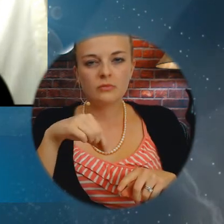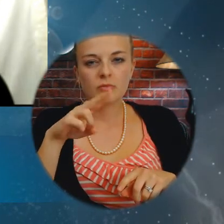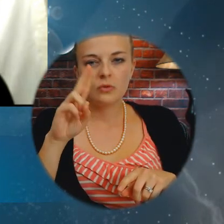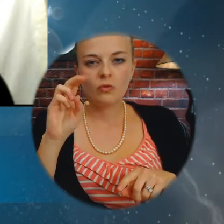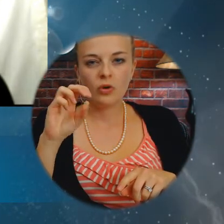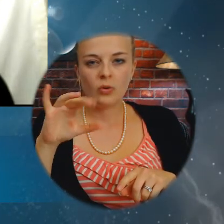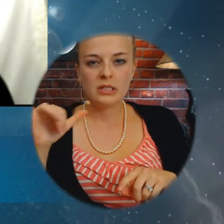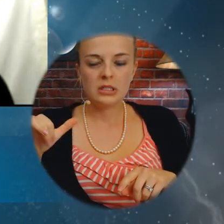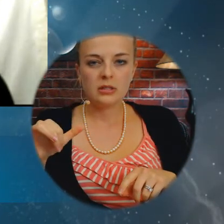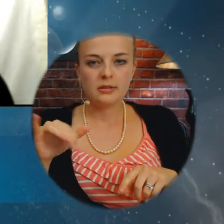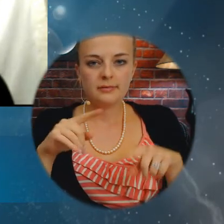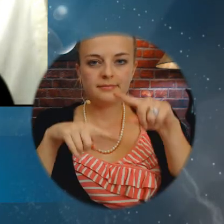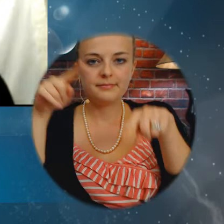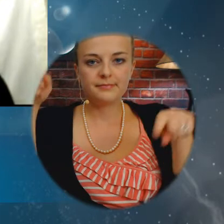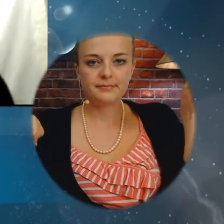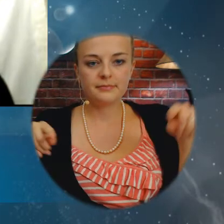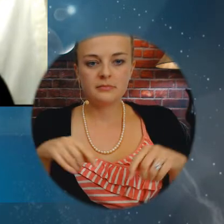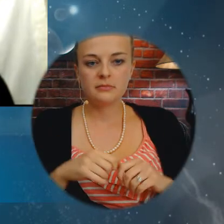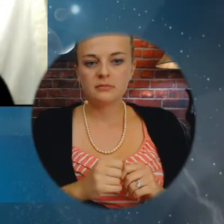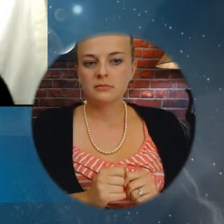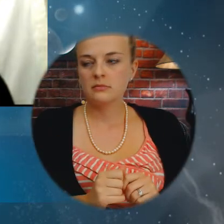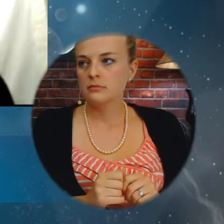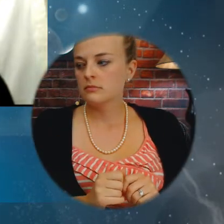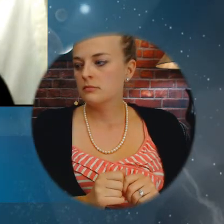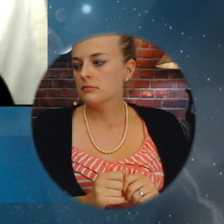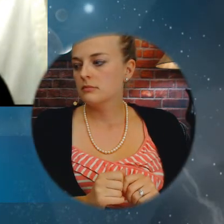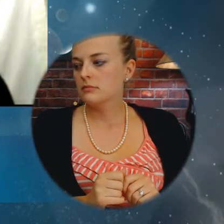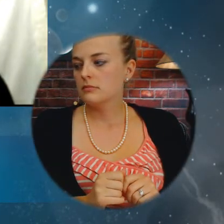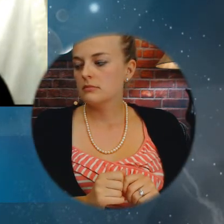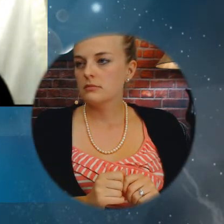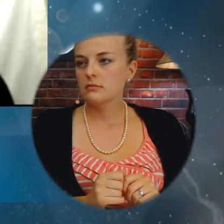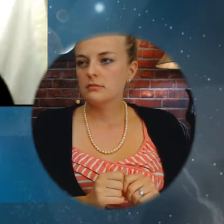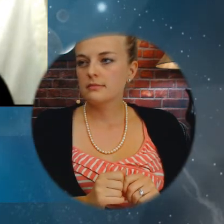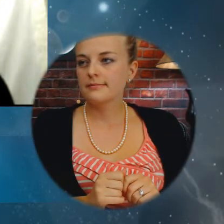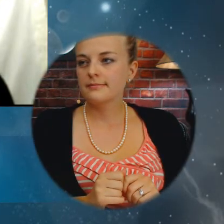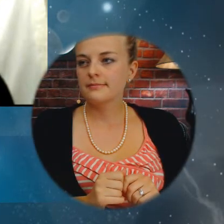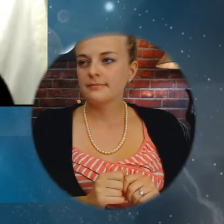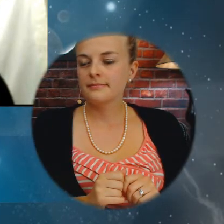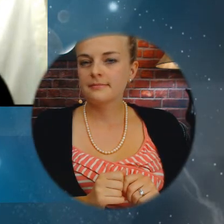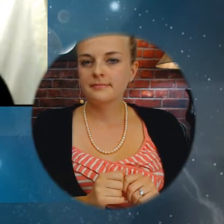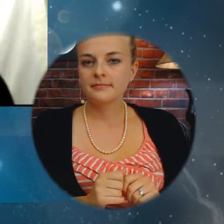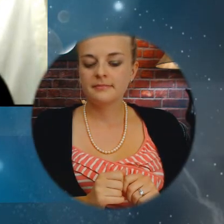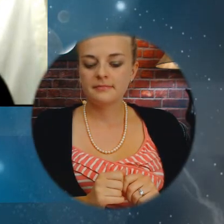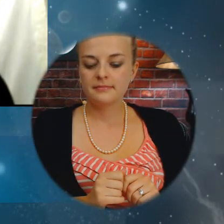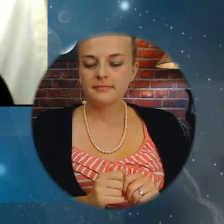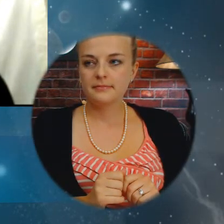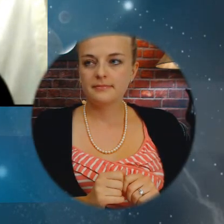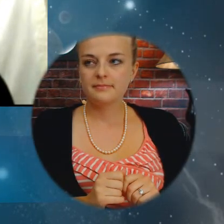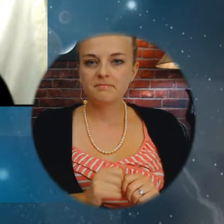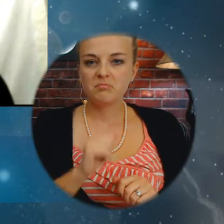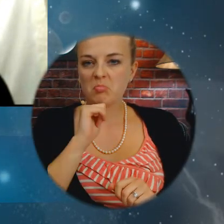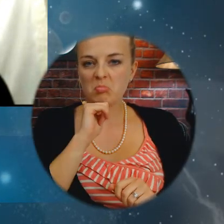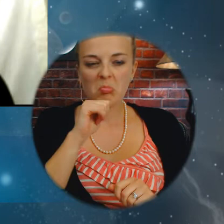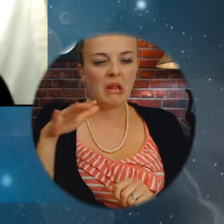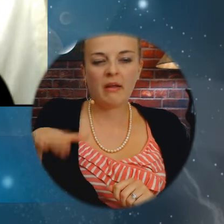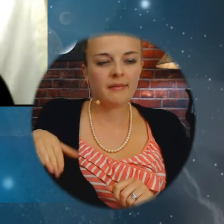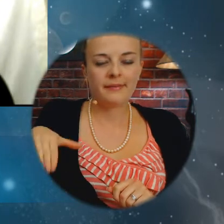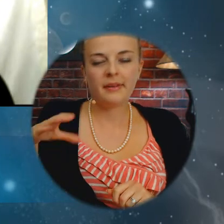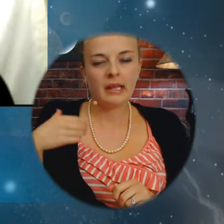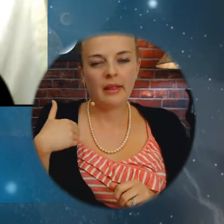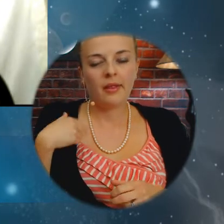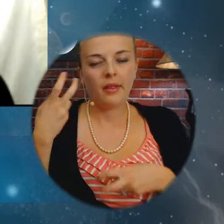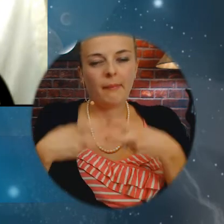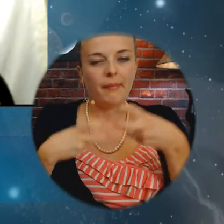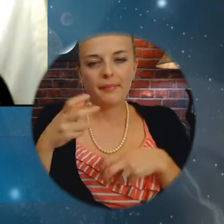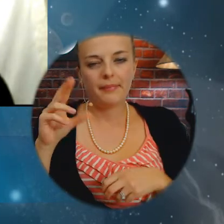and medical band. So, I haven't run across any instances of anybody trying to intercept anything or, you